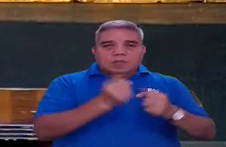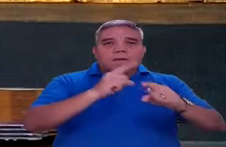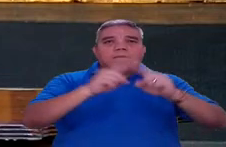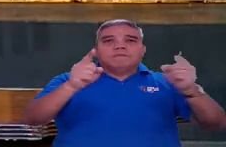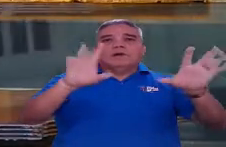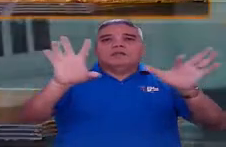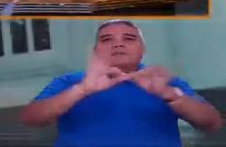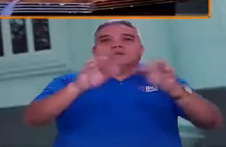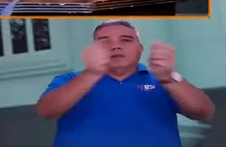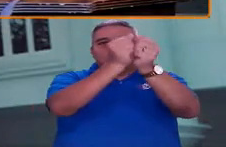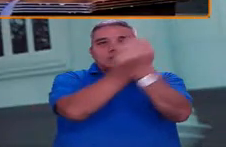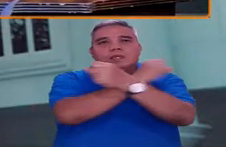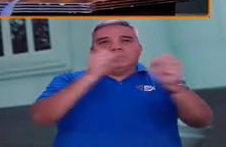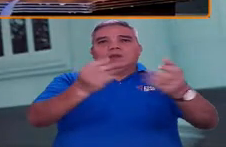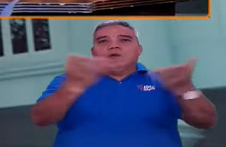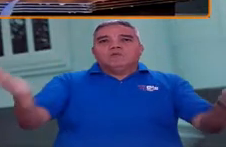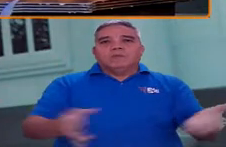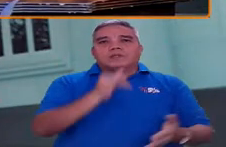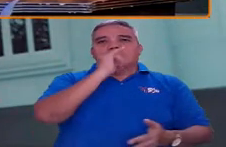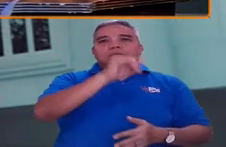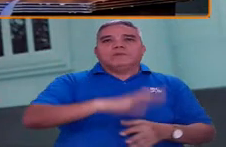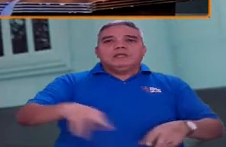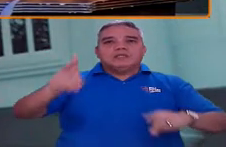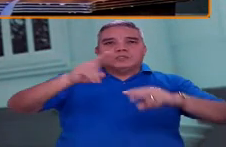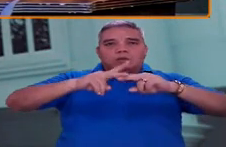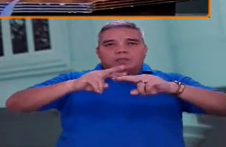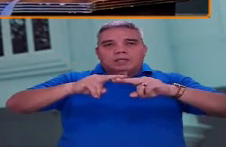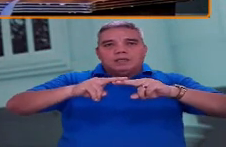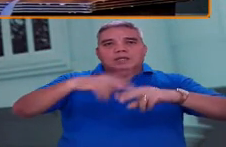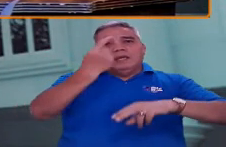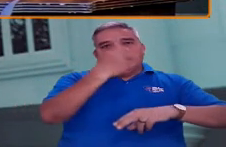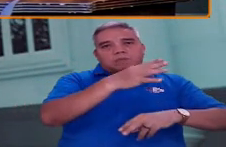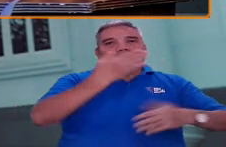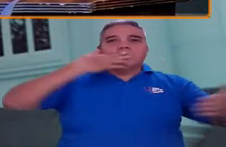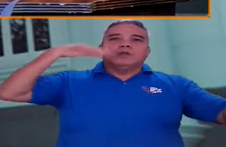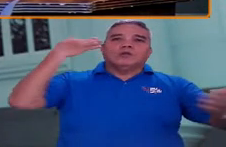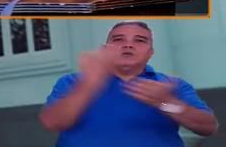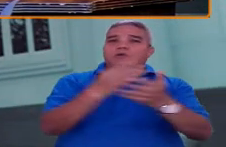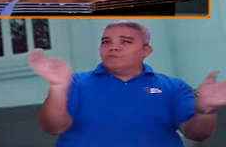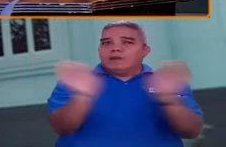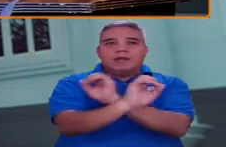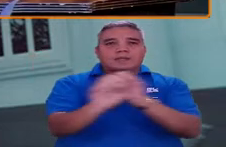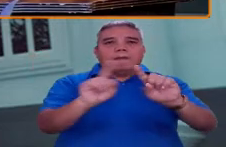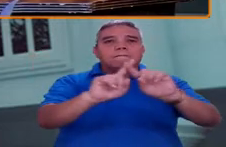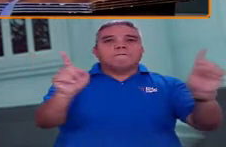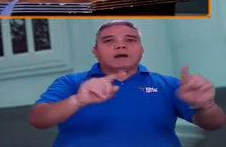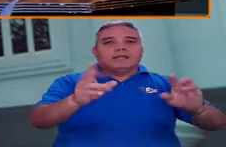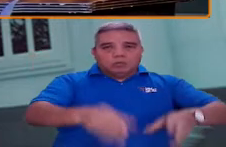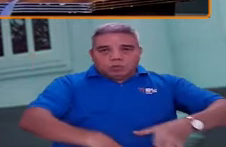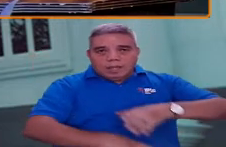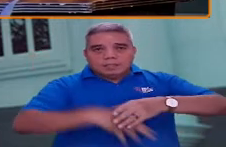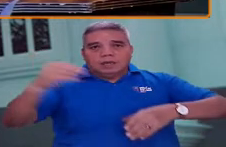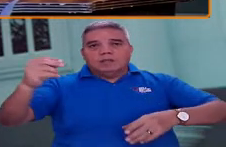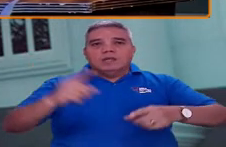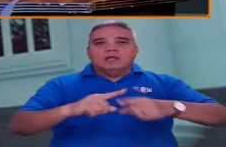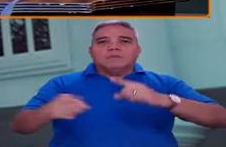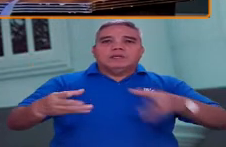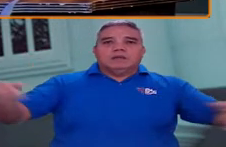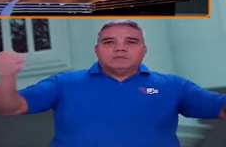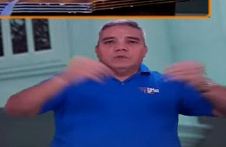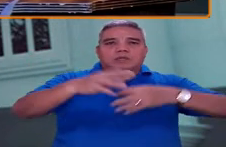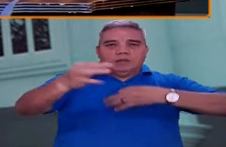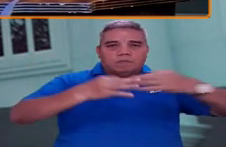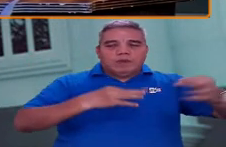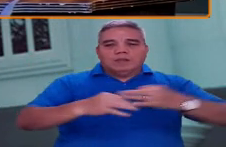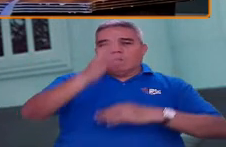if the salt have lost its savor, wherewith shall it be salted? It is thenceforth good for nothing but to be cast out and to be